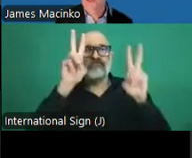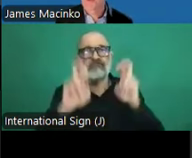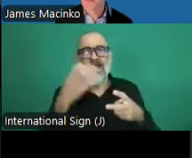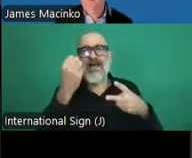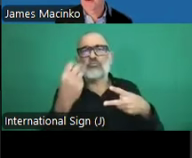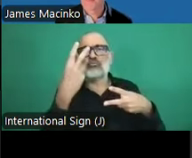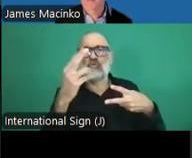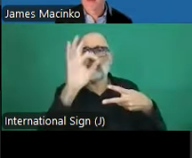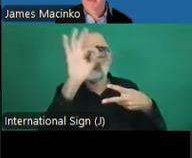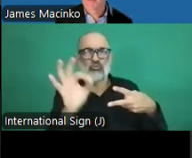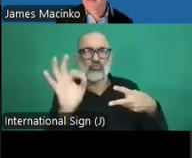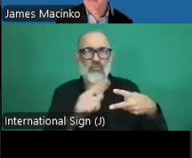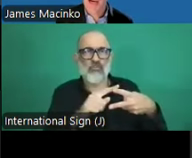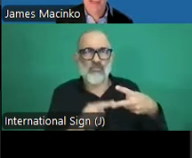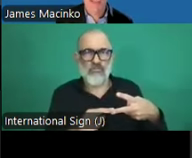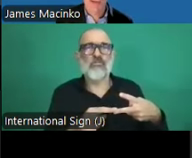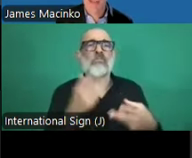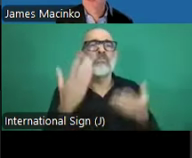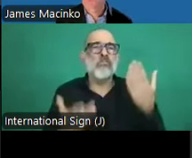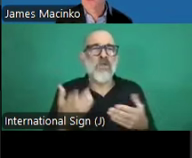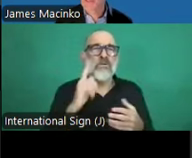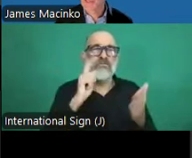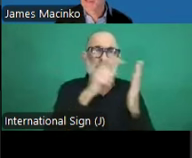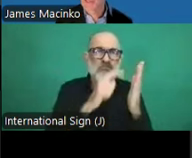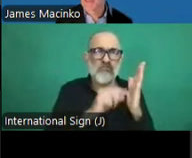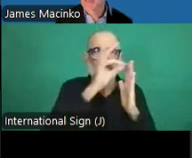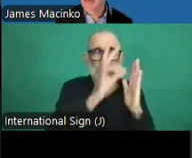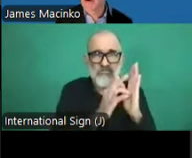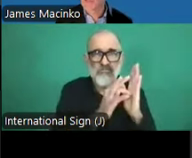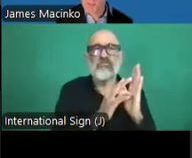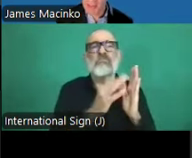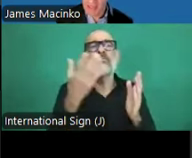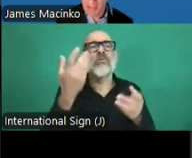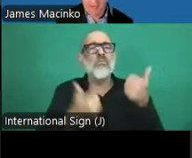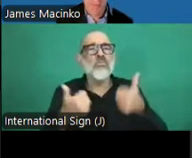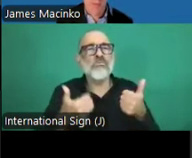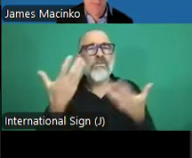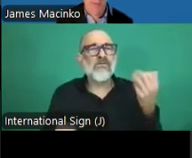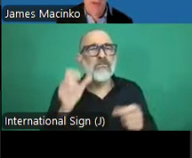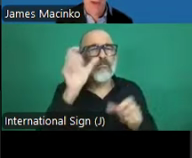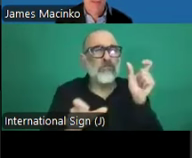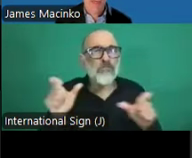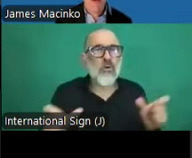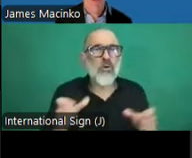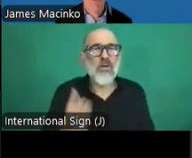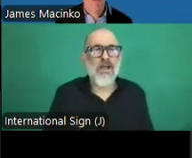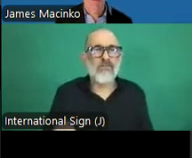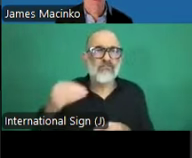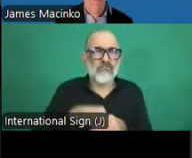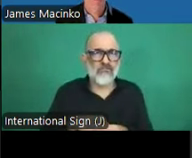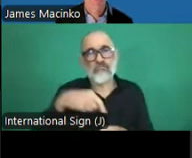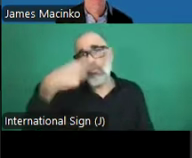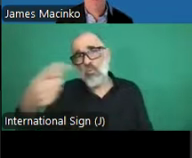social determinants of health, and it's not necessarily as present in this indicator as we might like. The second